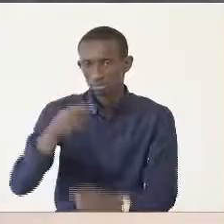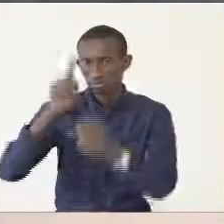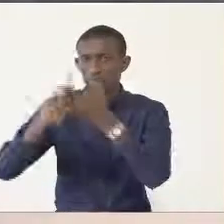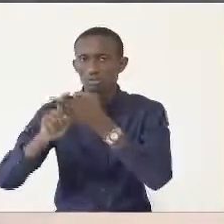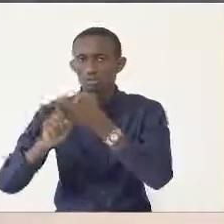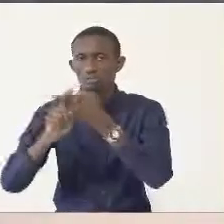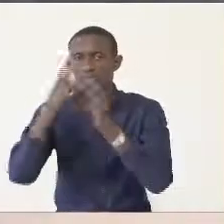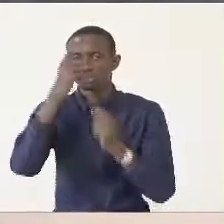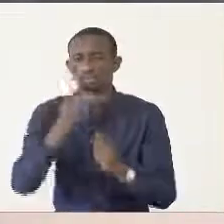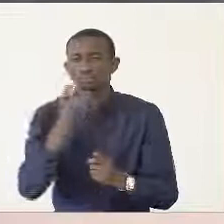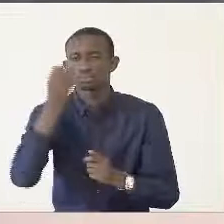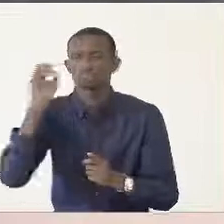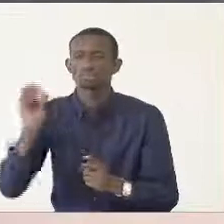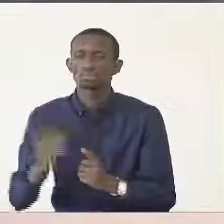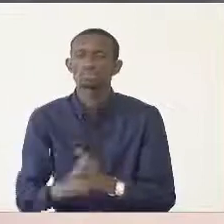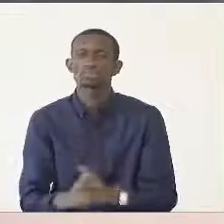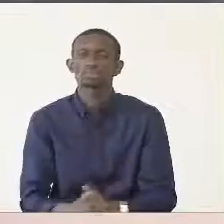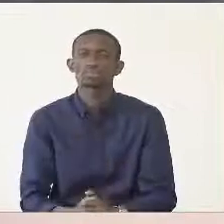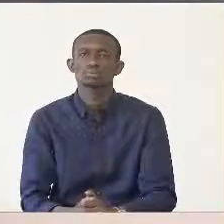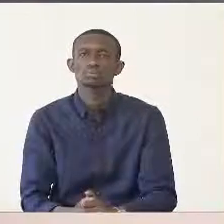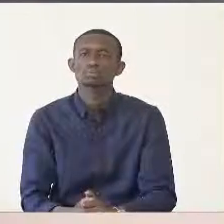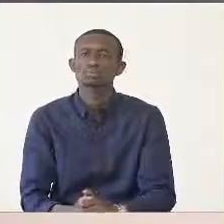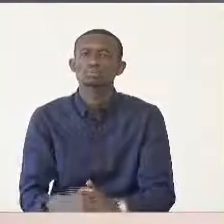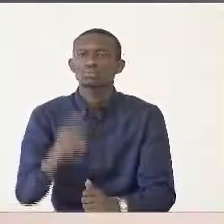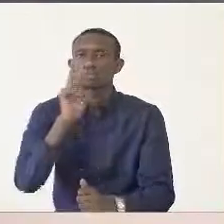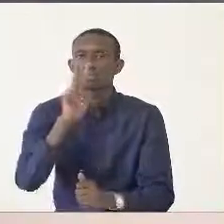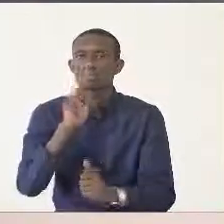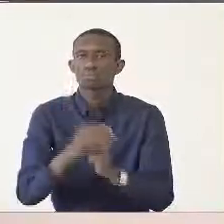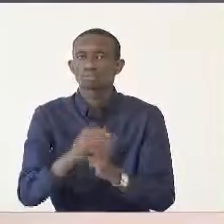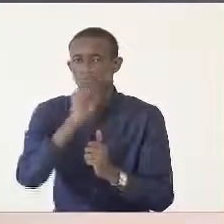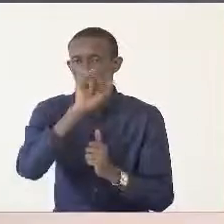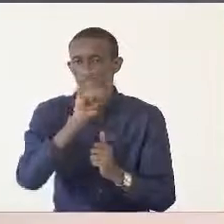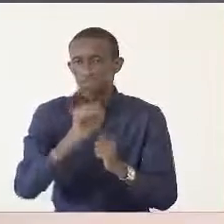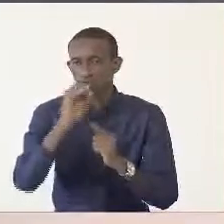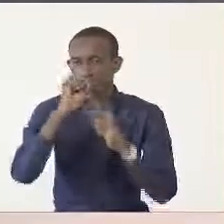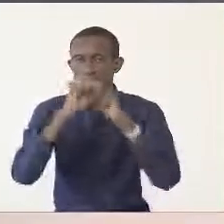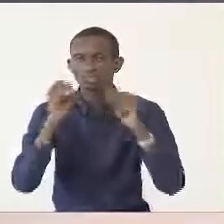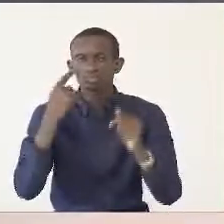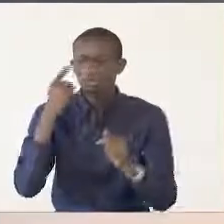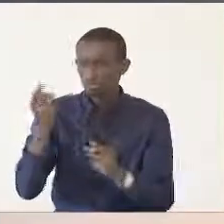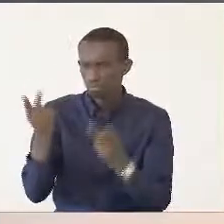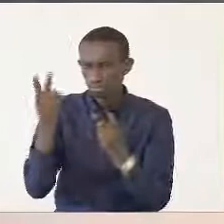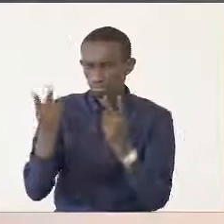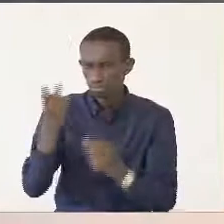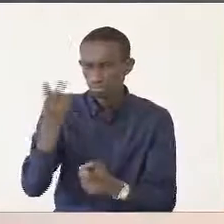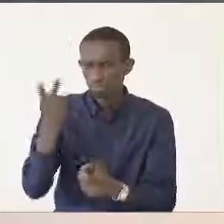5. Then the v sine theta. Do you see the two equations? If